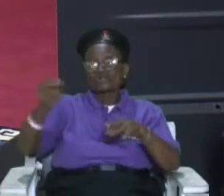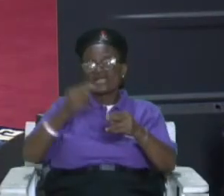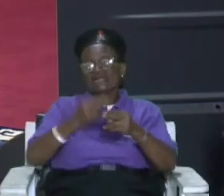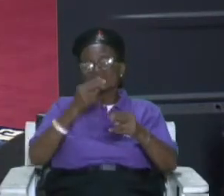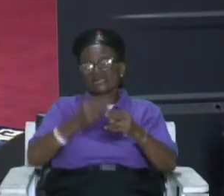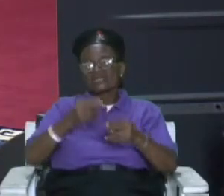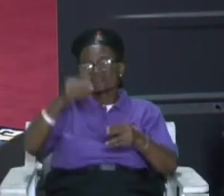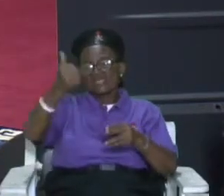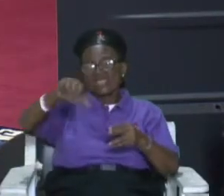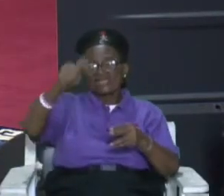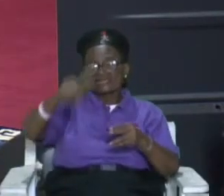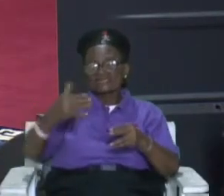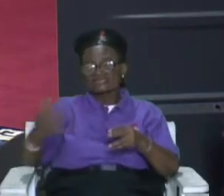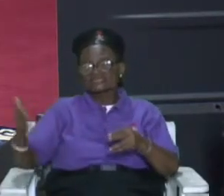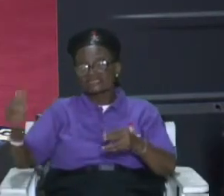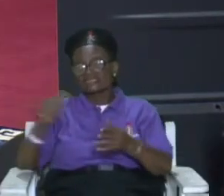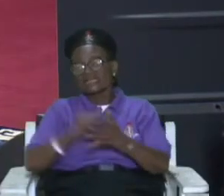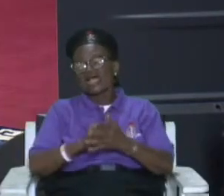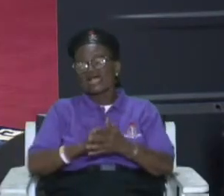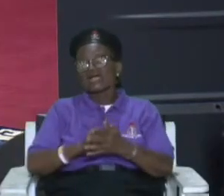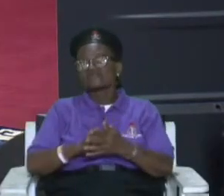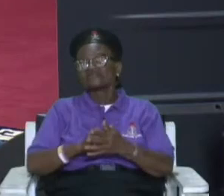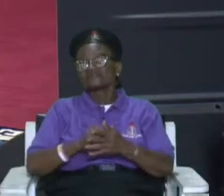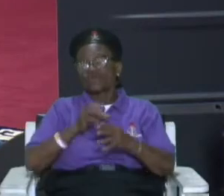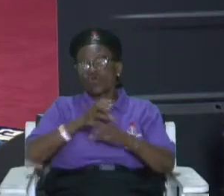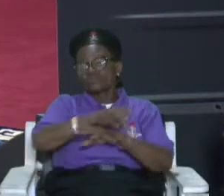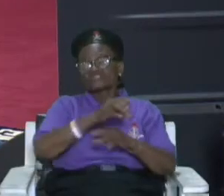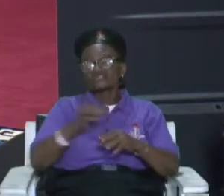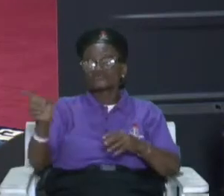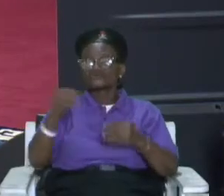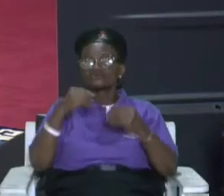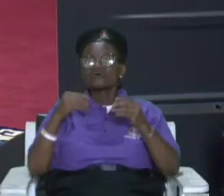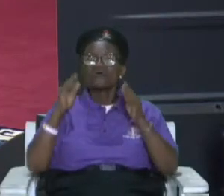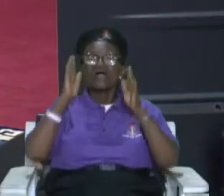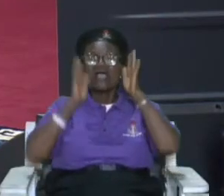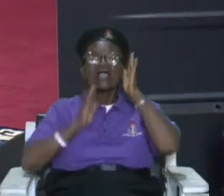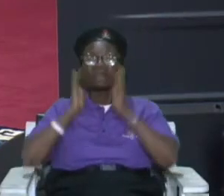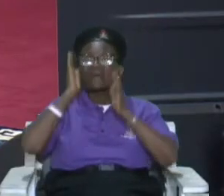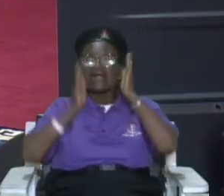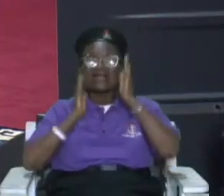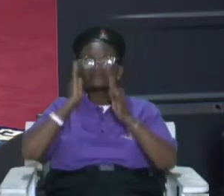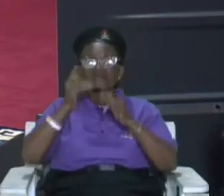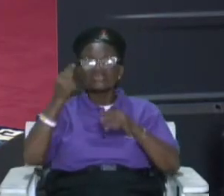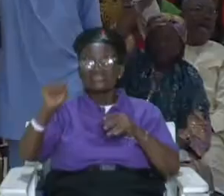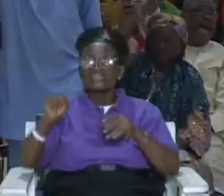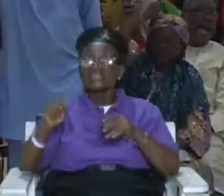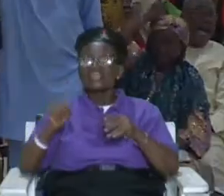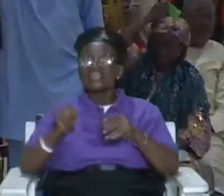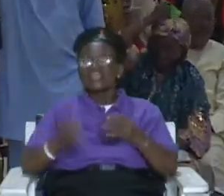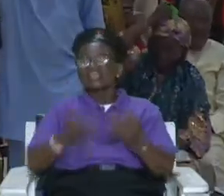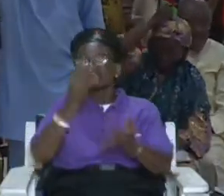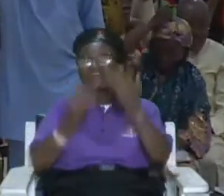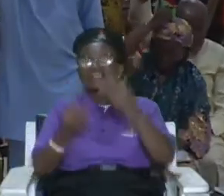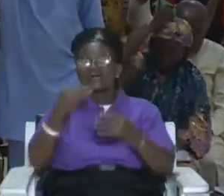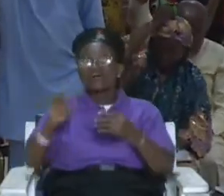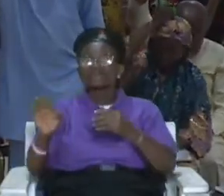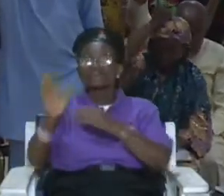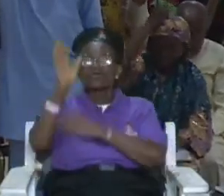anything that is causing you embarrassment, the fire of God will shut the door against it.